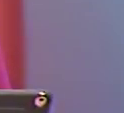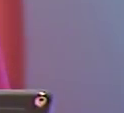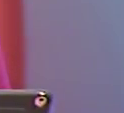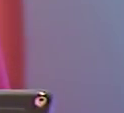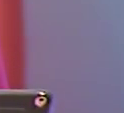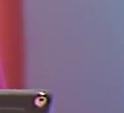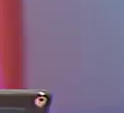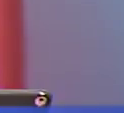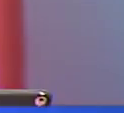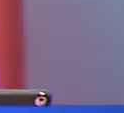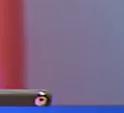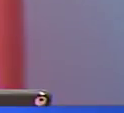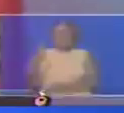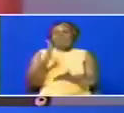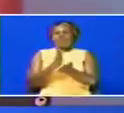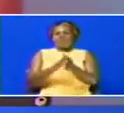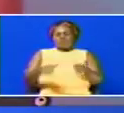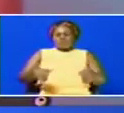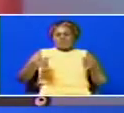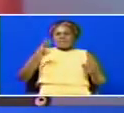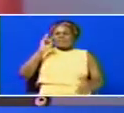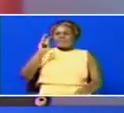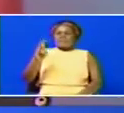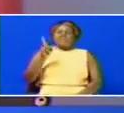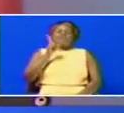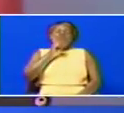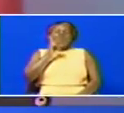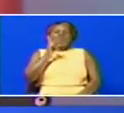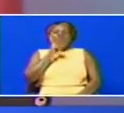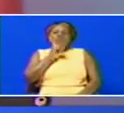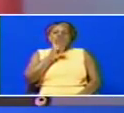here in Nairobi. Indeed, we'll wait to see what happens tomorrow. And while that is taking